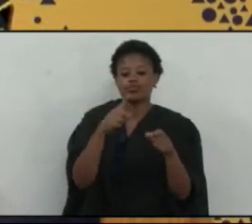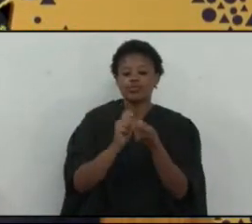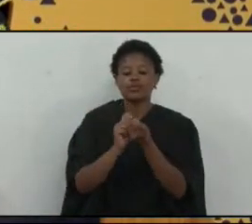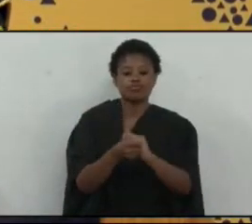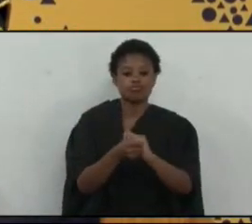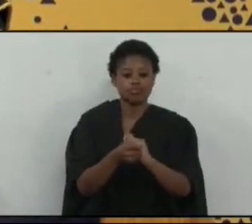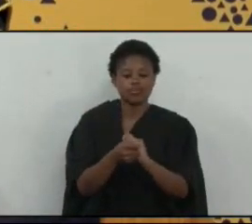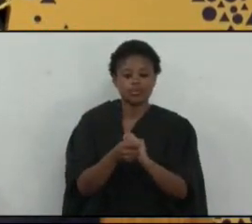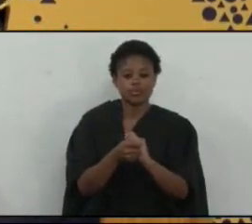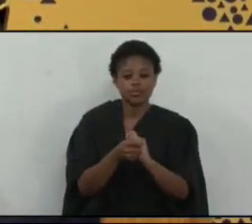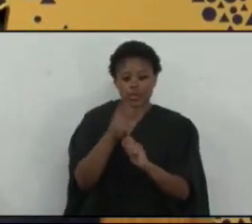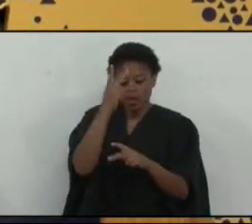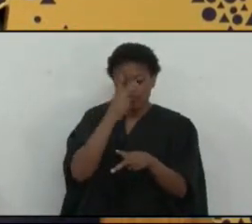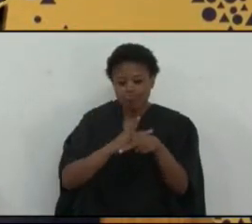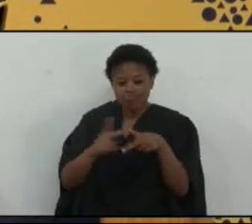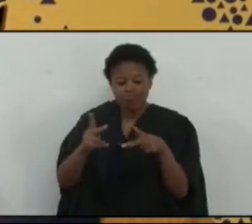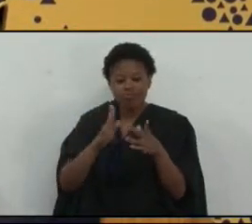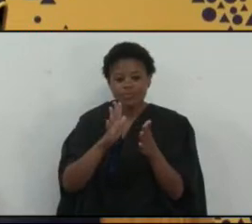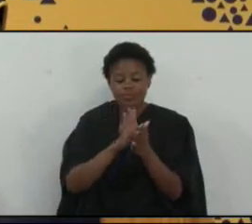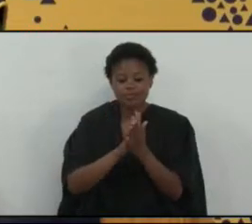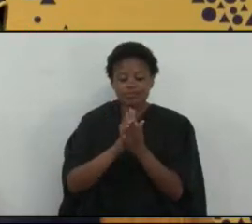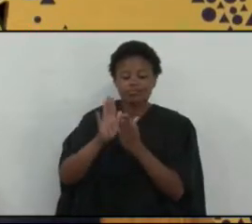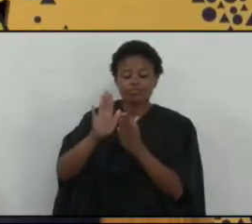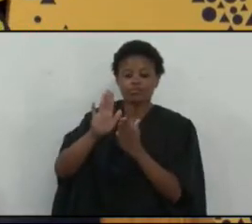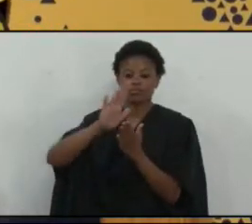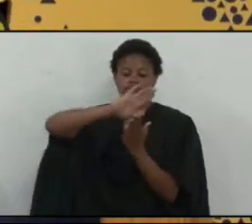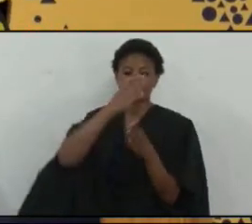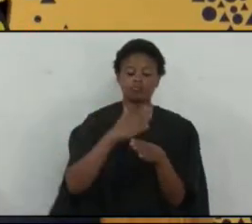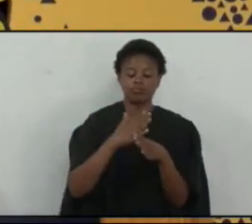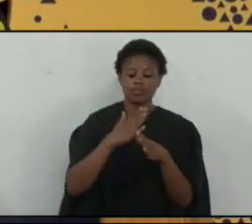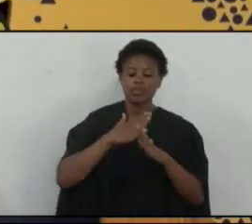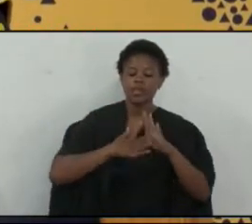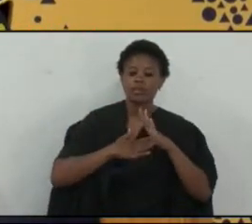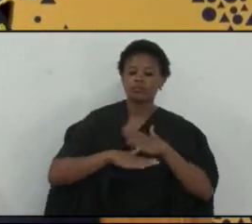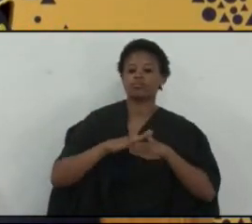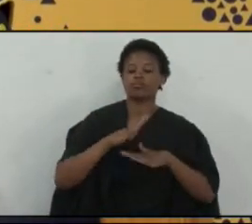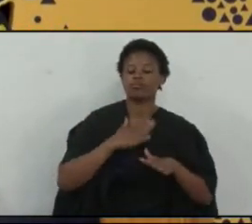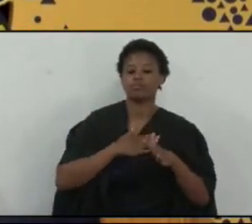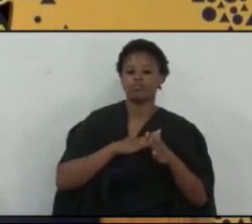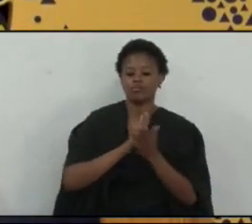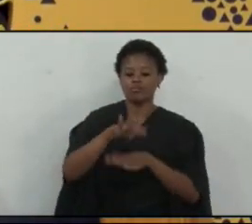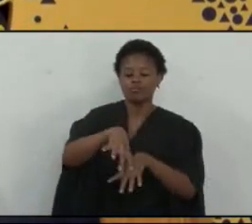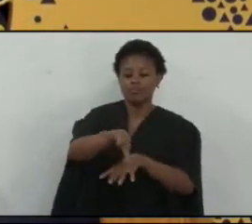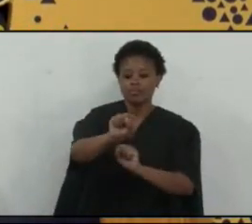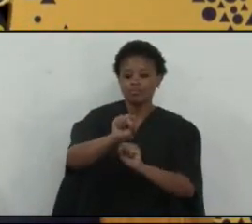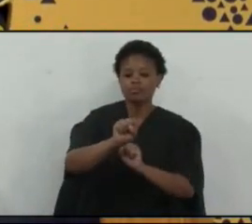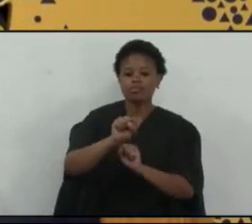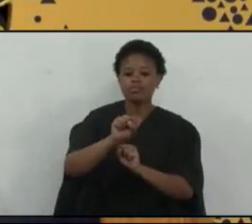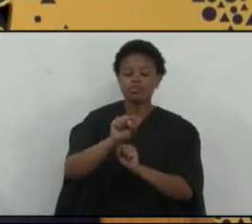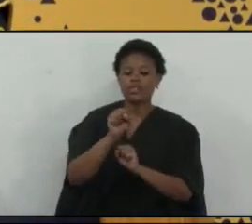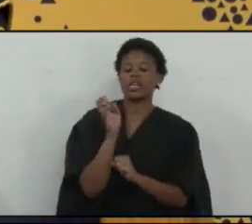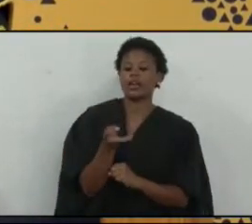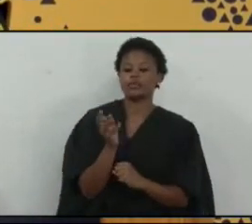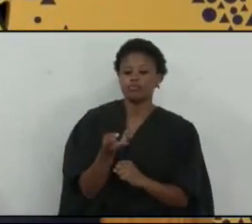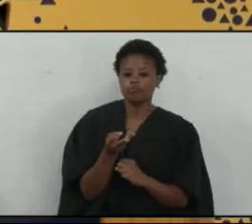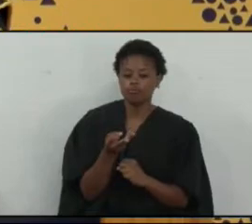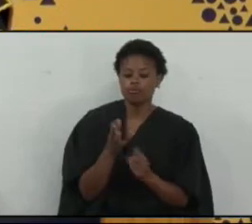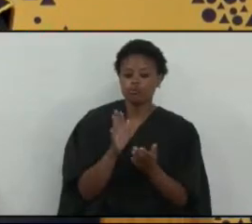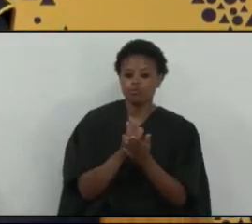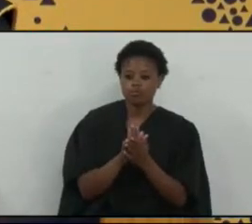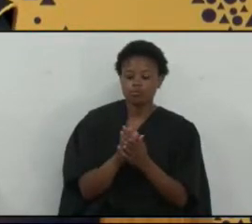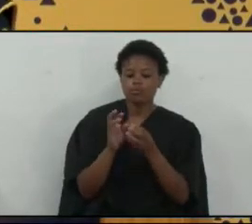change, professionalism and integrity, resilience and adaptive expertise,